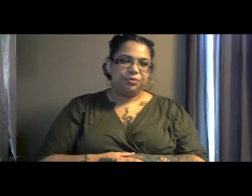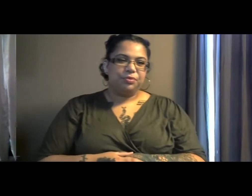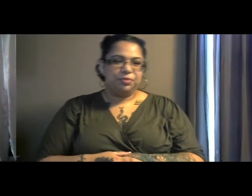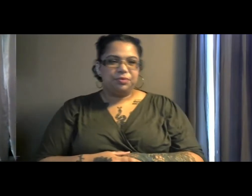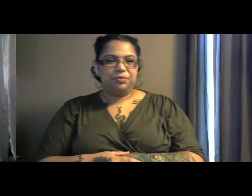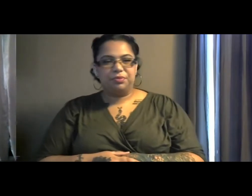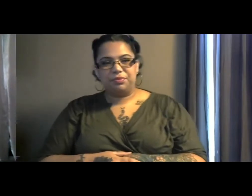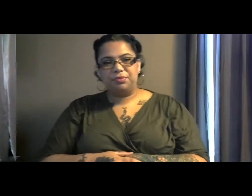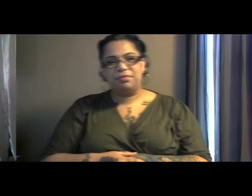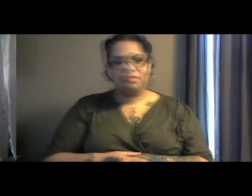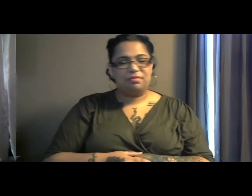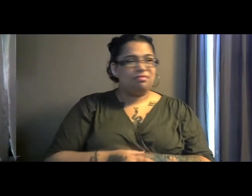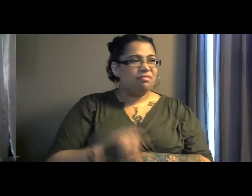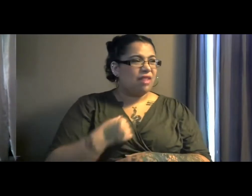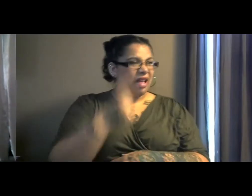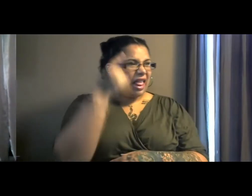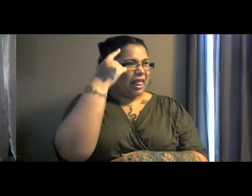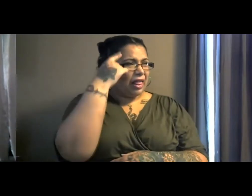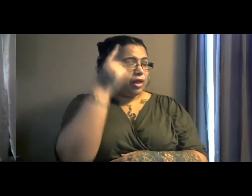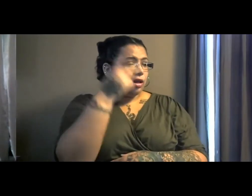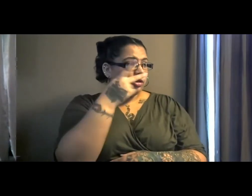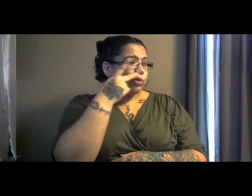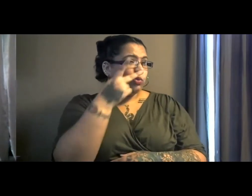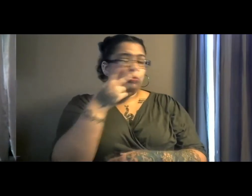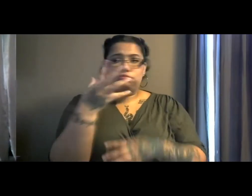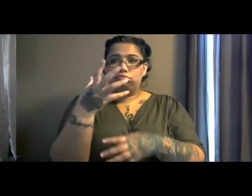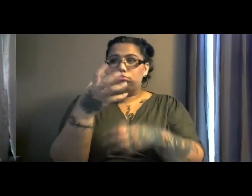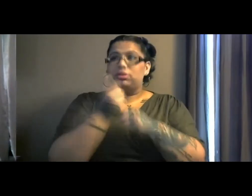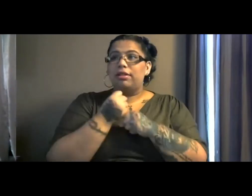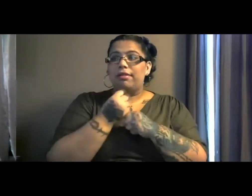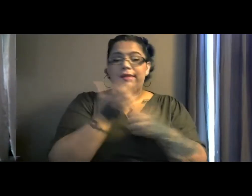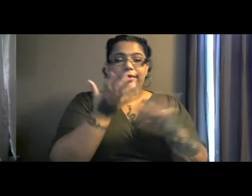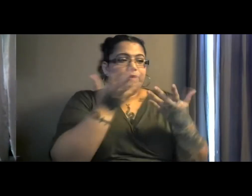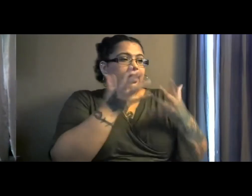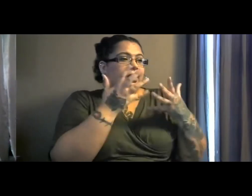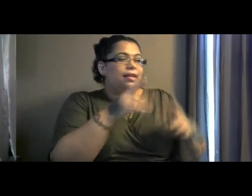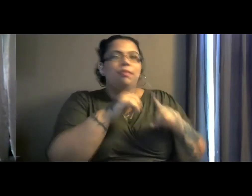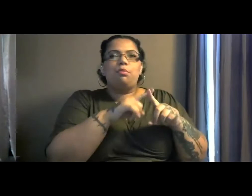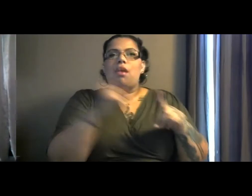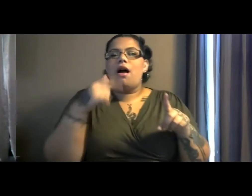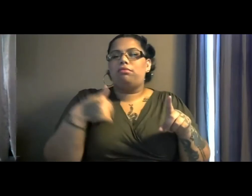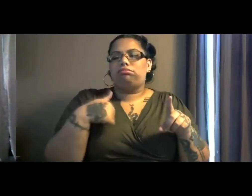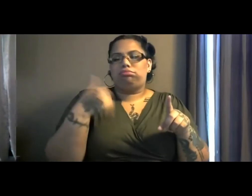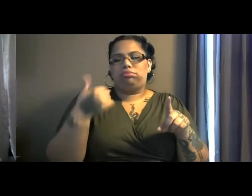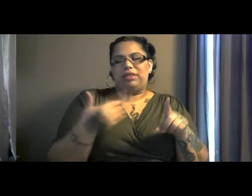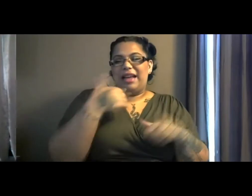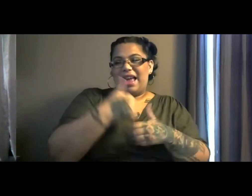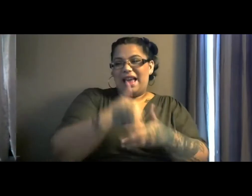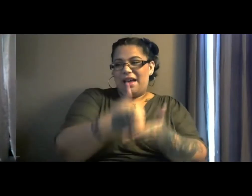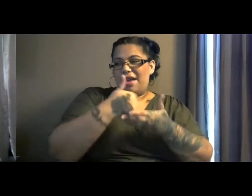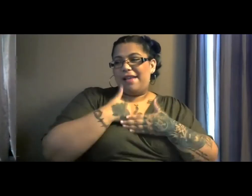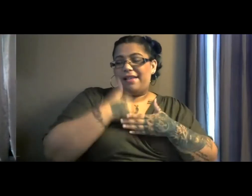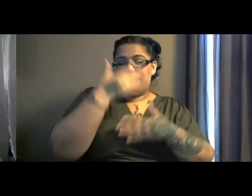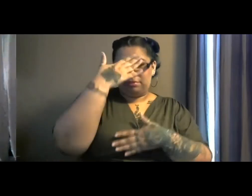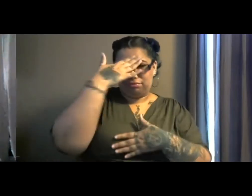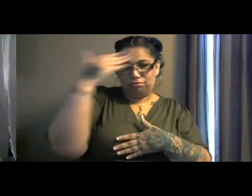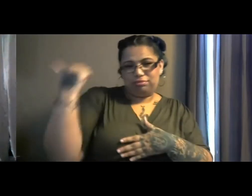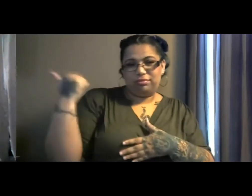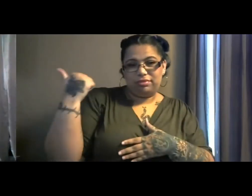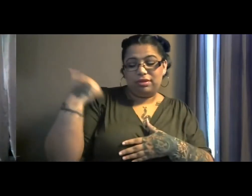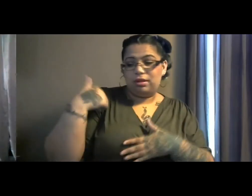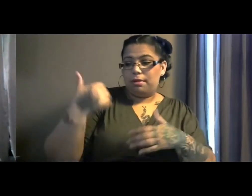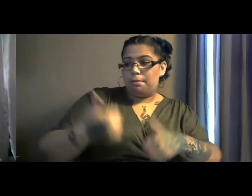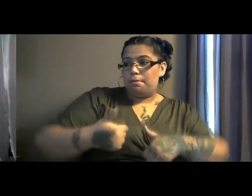What you see is what you get, but that's a lie that helped me to forget. My life designed by no